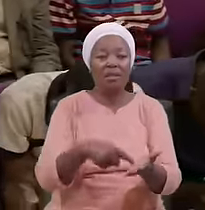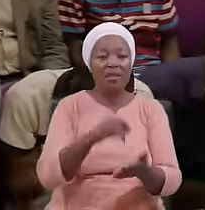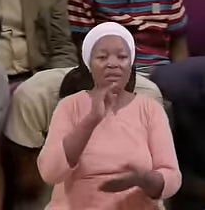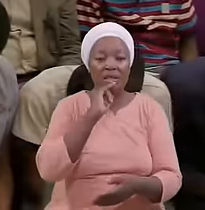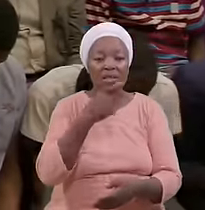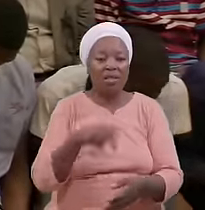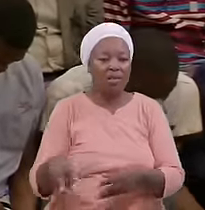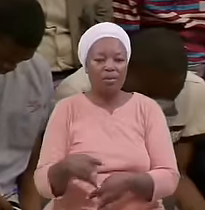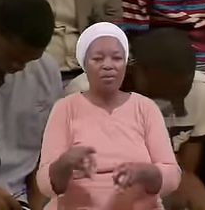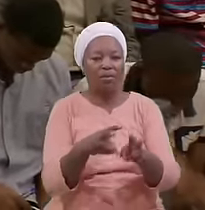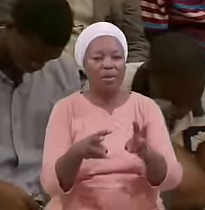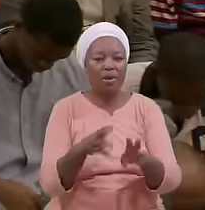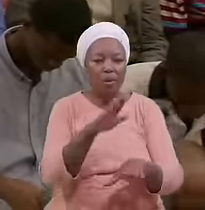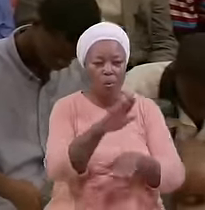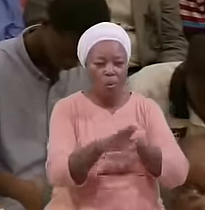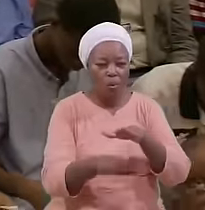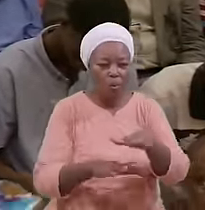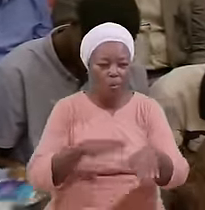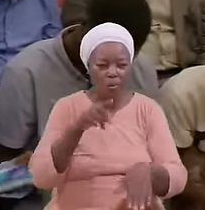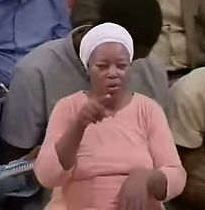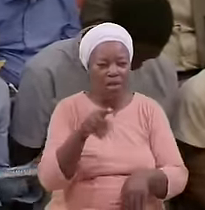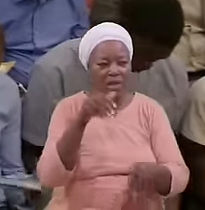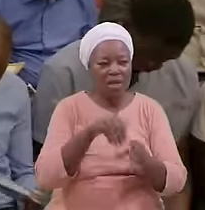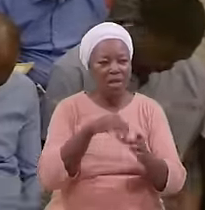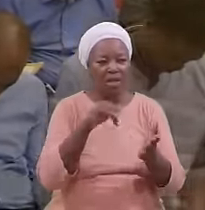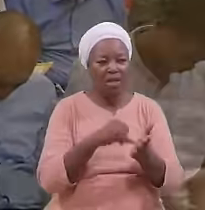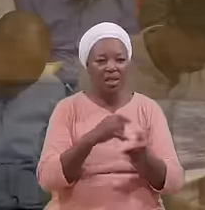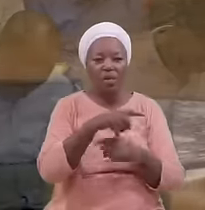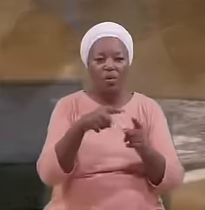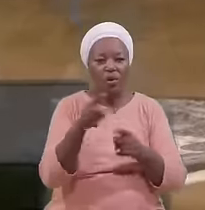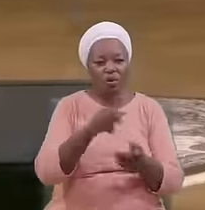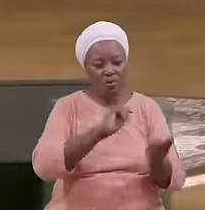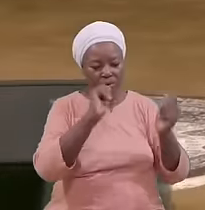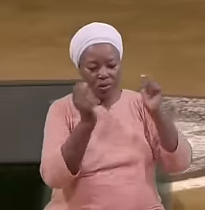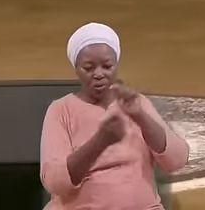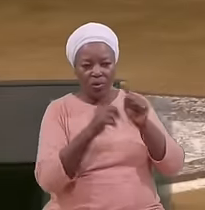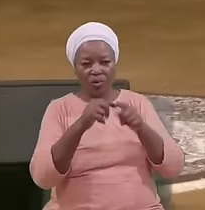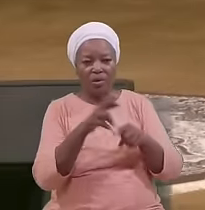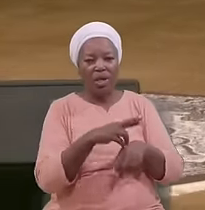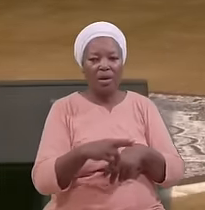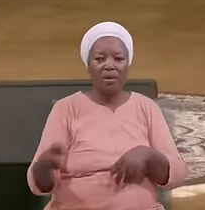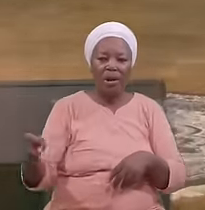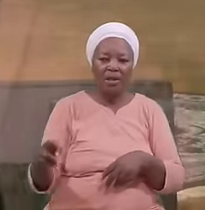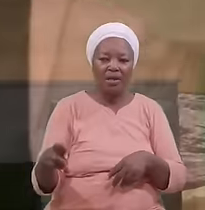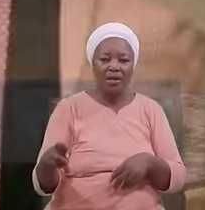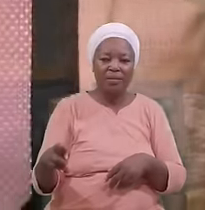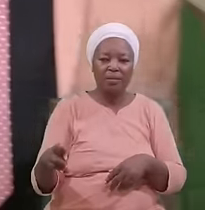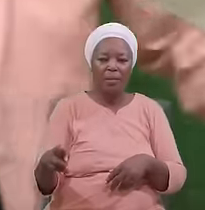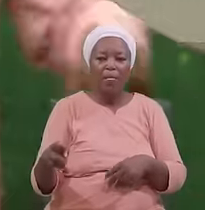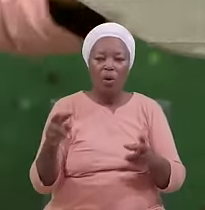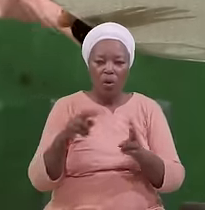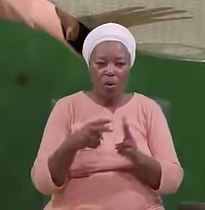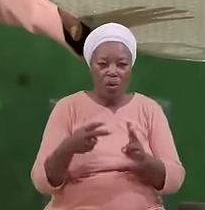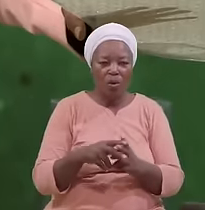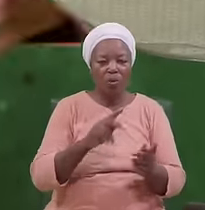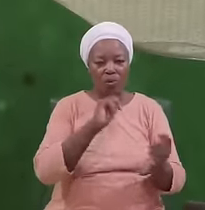way, walk ye in it. When ye turn to the right or turn